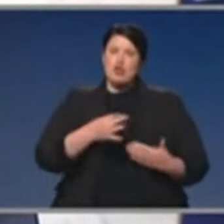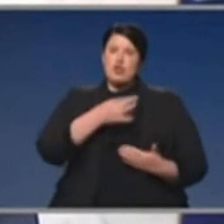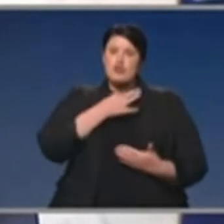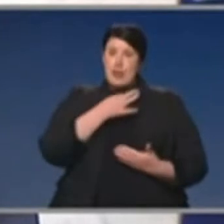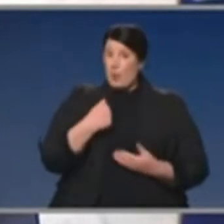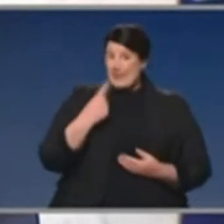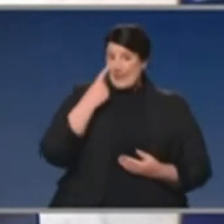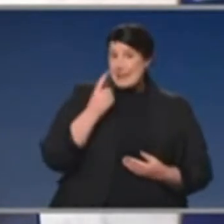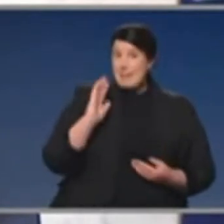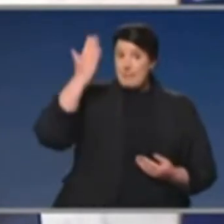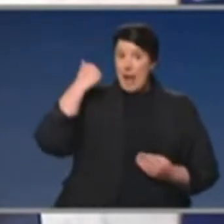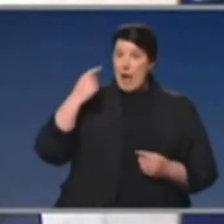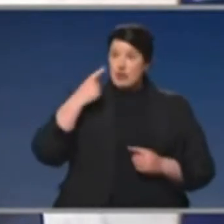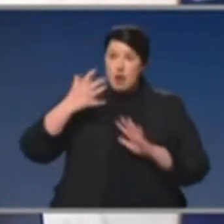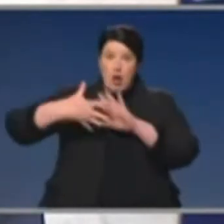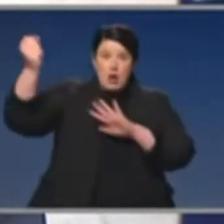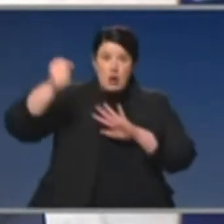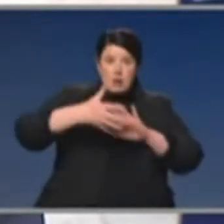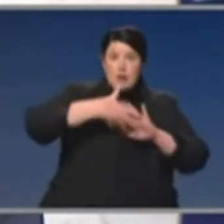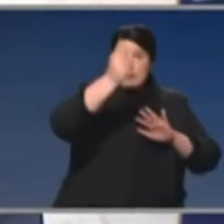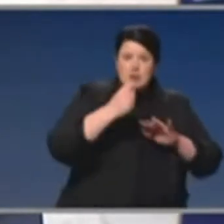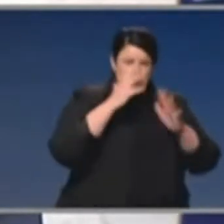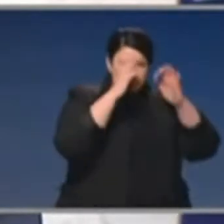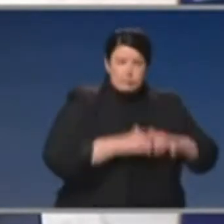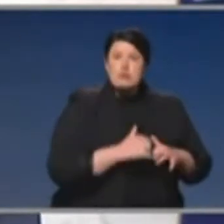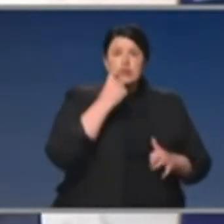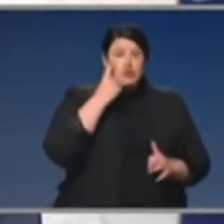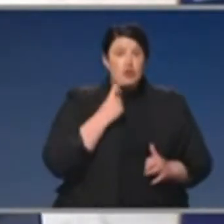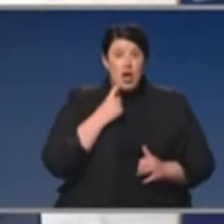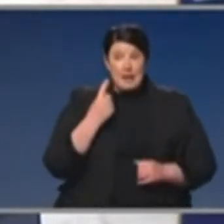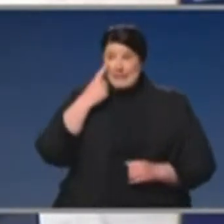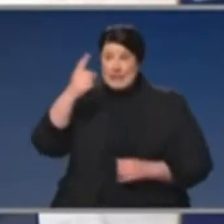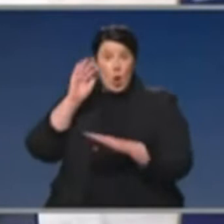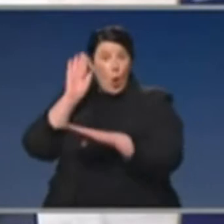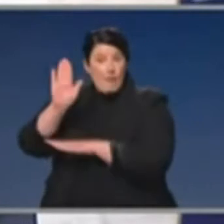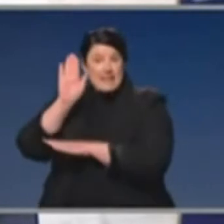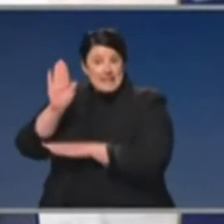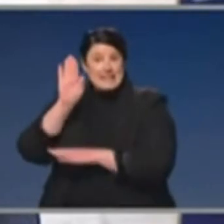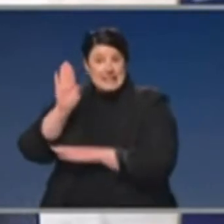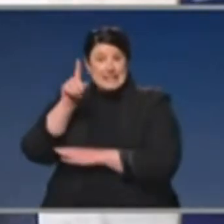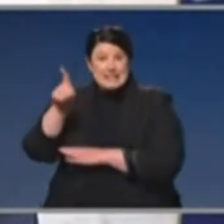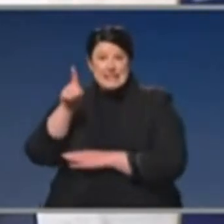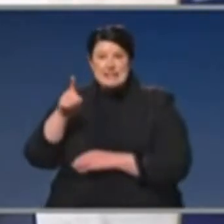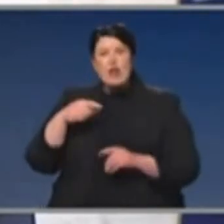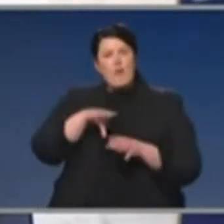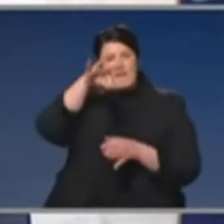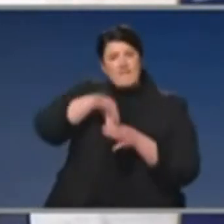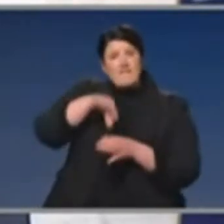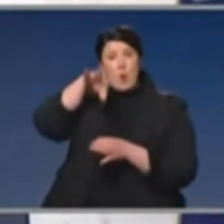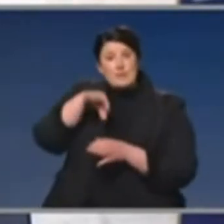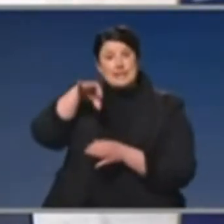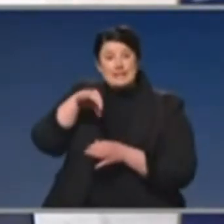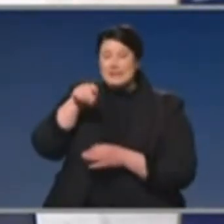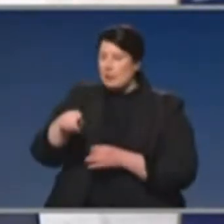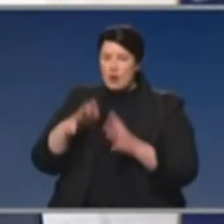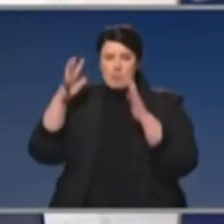elsewhere attacks on all sorts of institutions, overseas, attacks on democratic election processes,